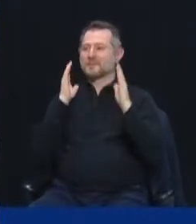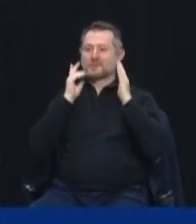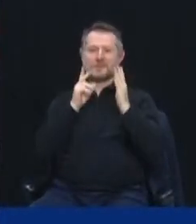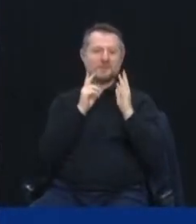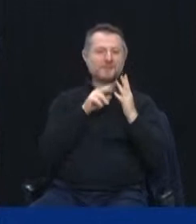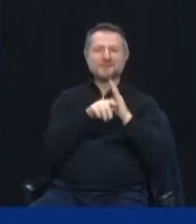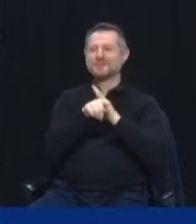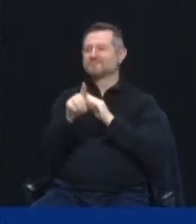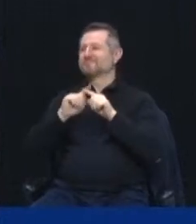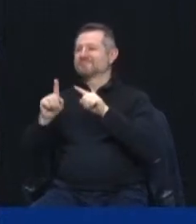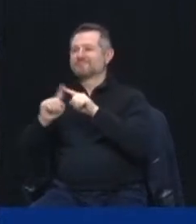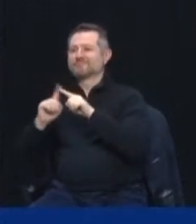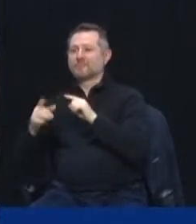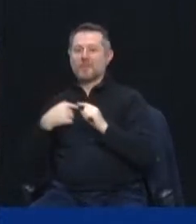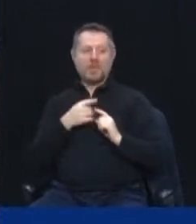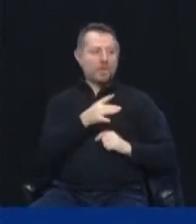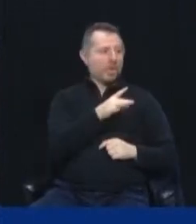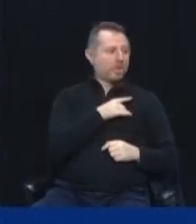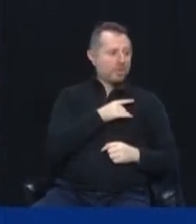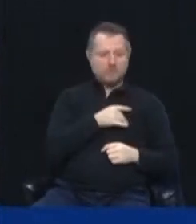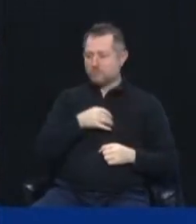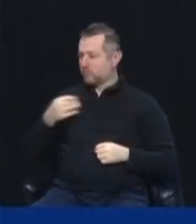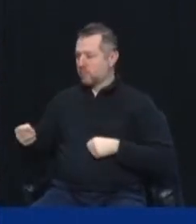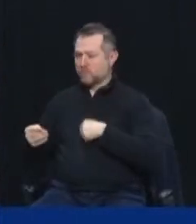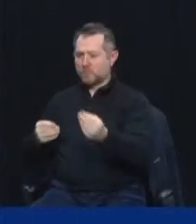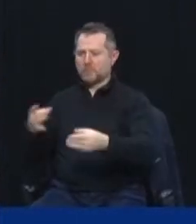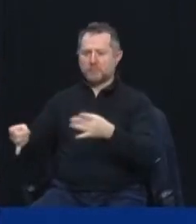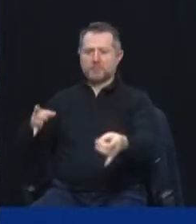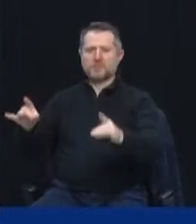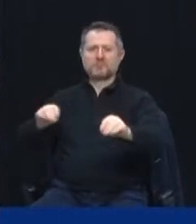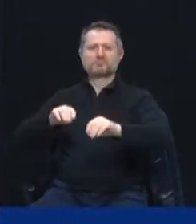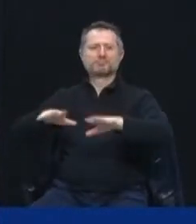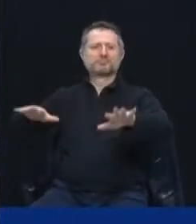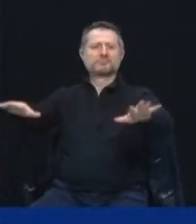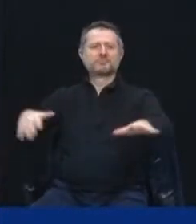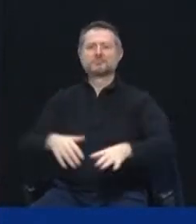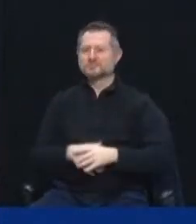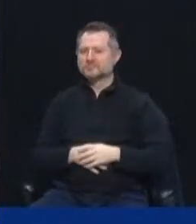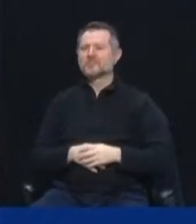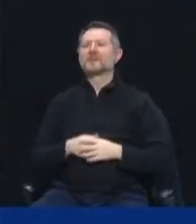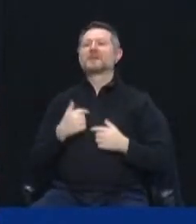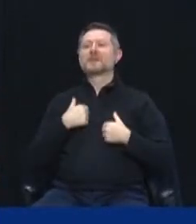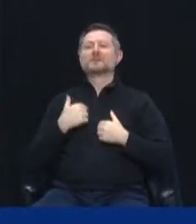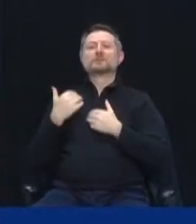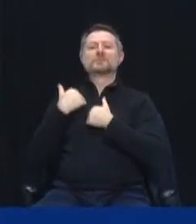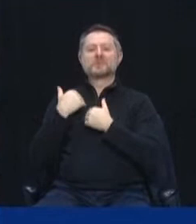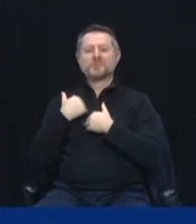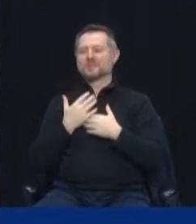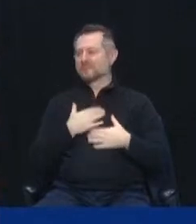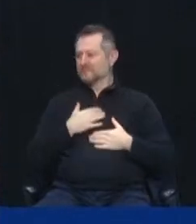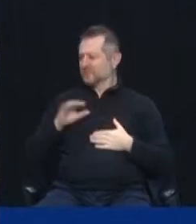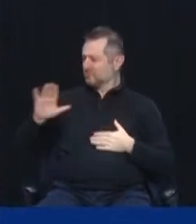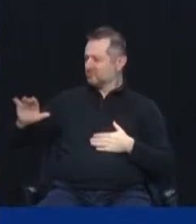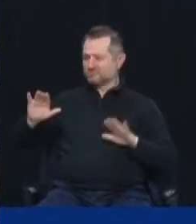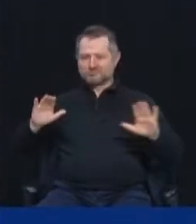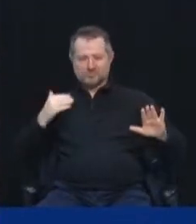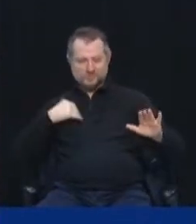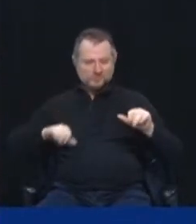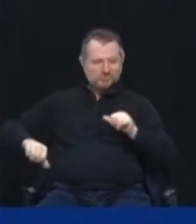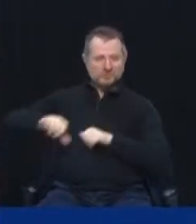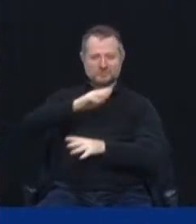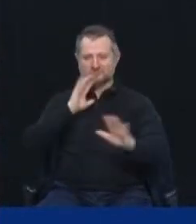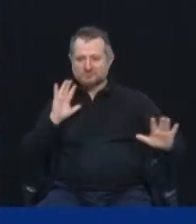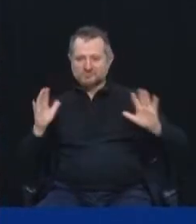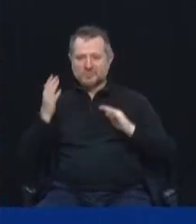infect you, I infect you. I have a responsibility to you, and we have a responsibility to each other. That's